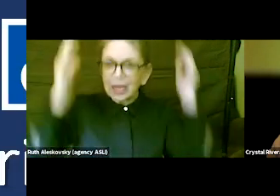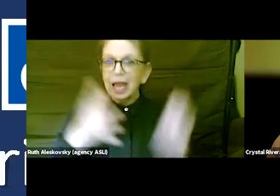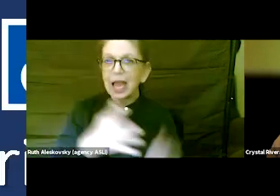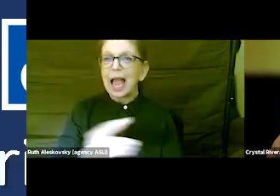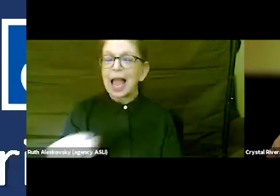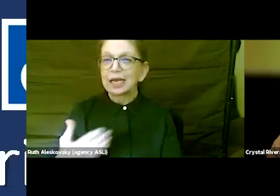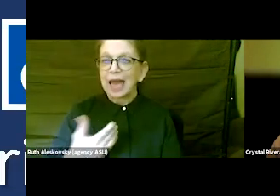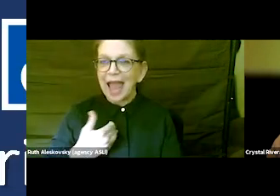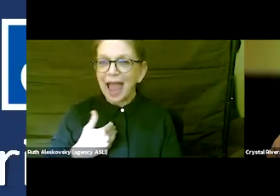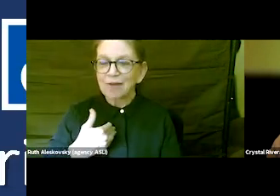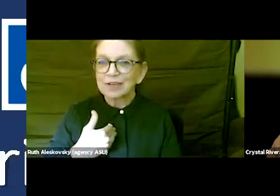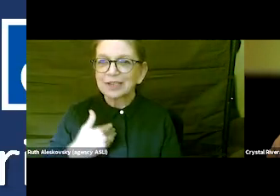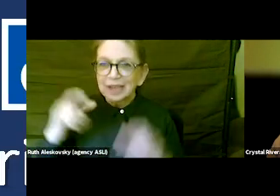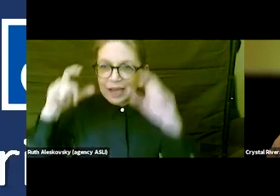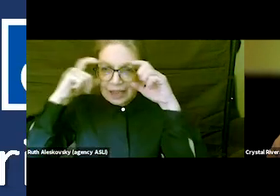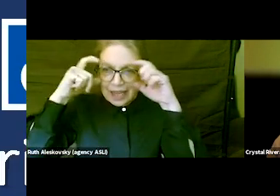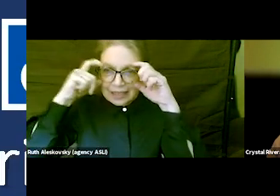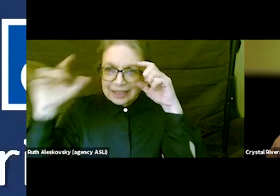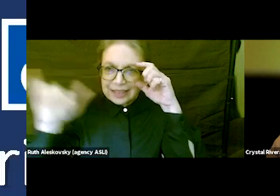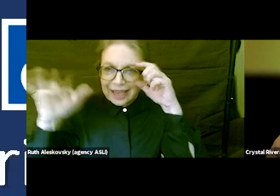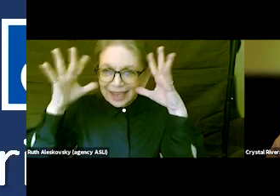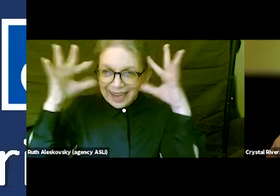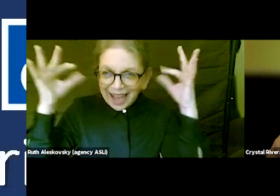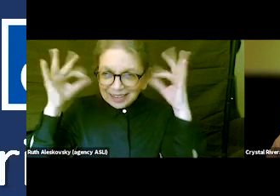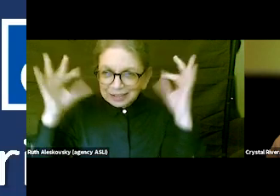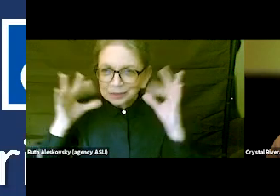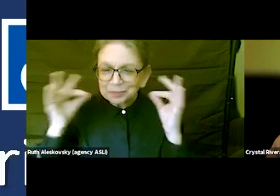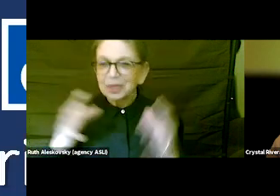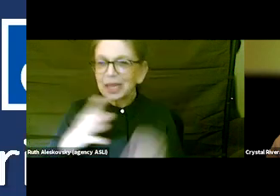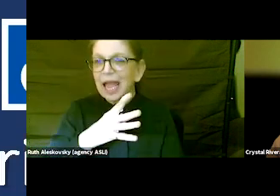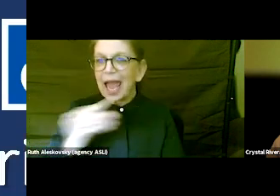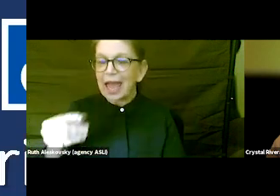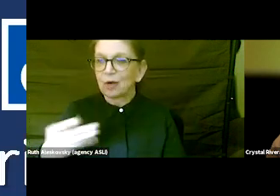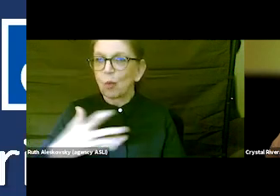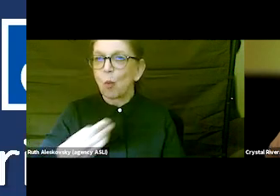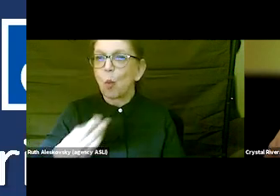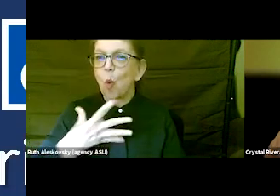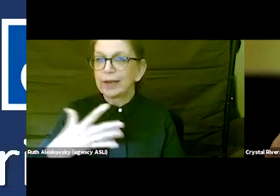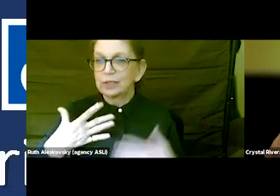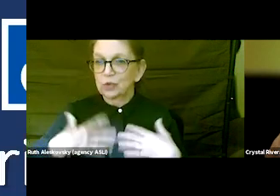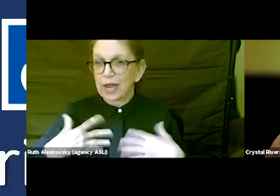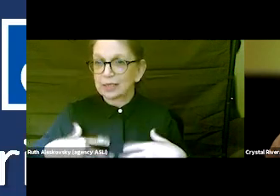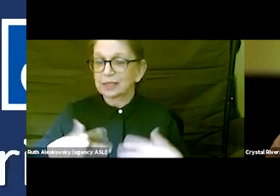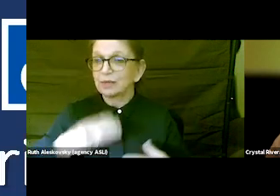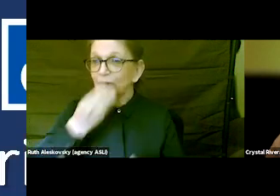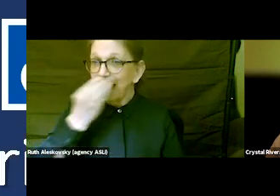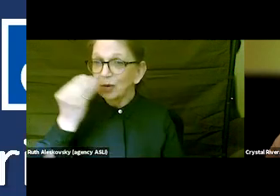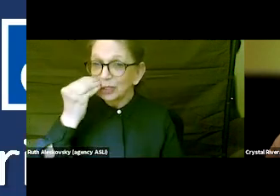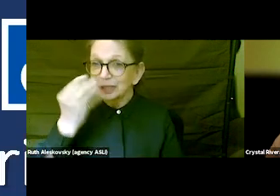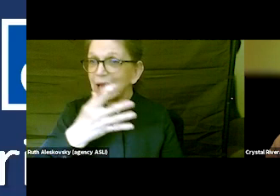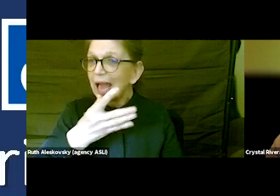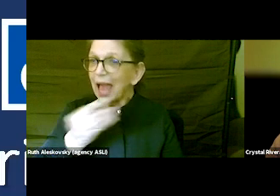eye glasses, a white dress with blue flowers, and a beige blazer. And I